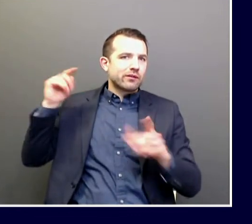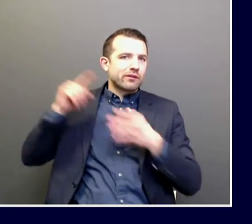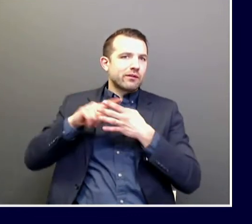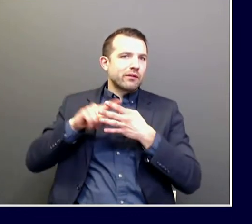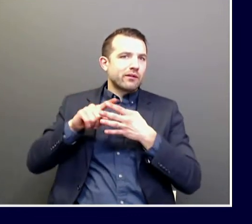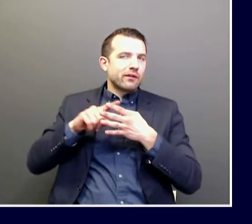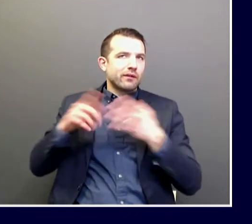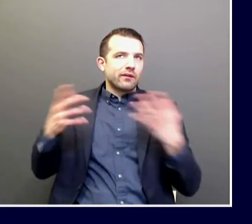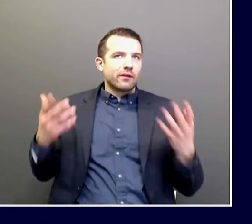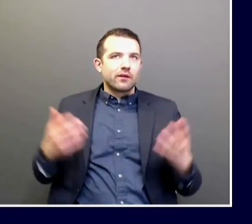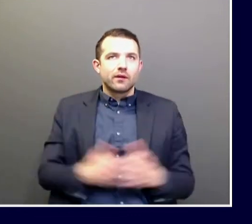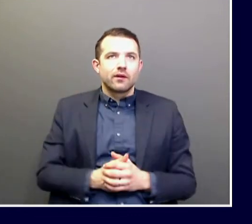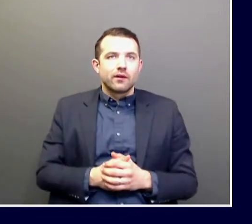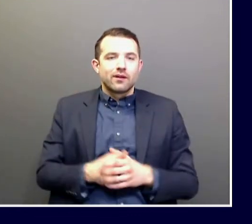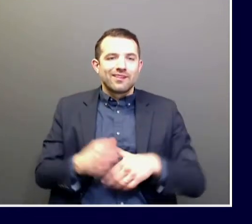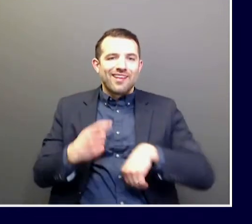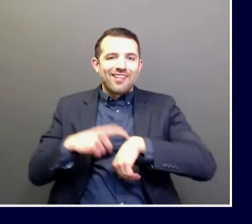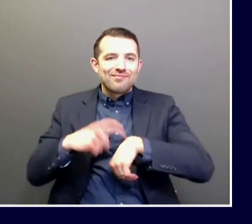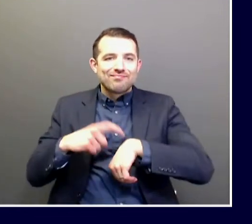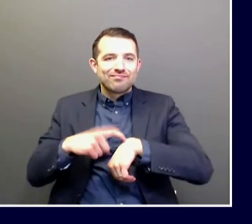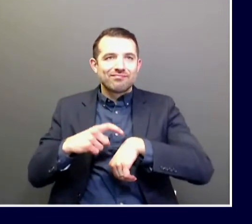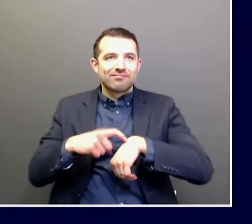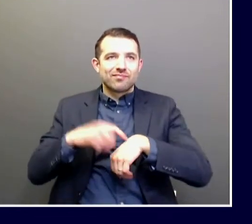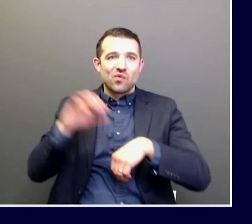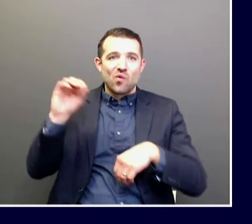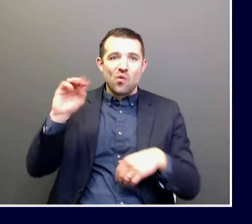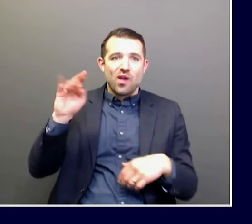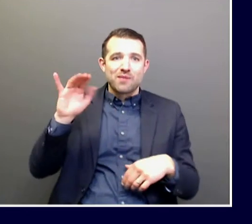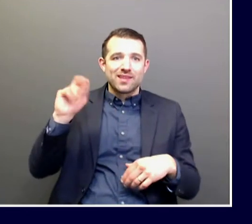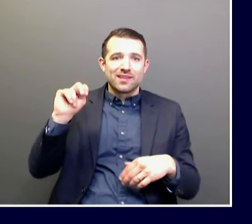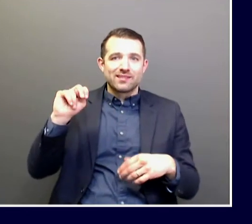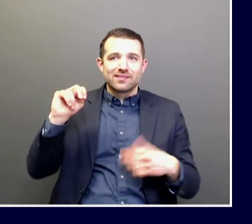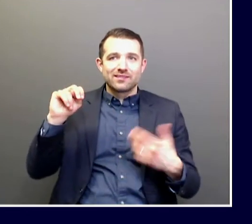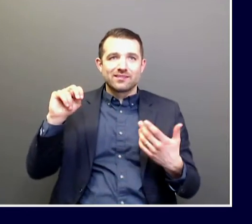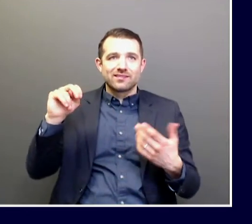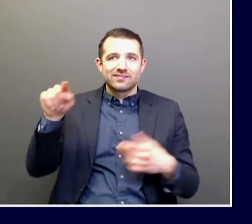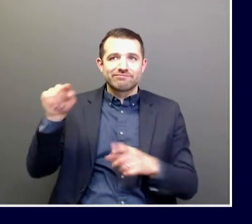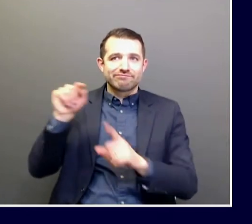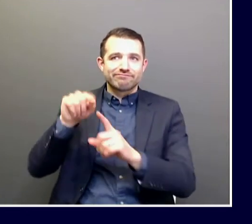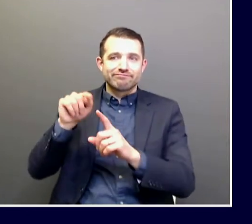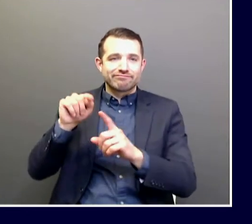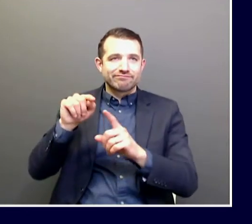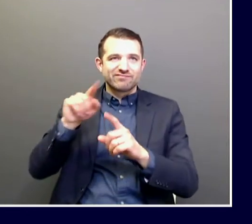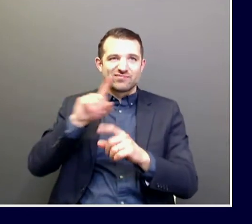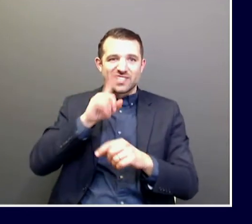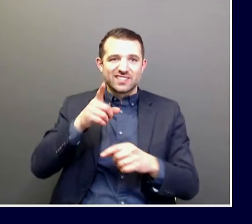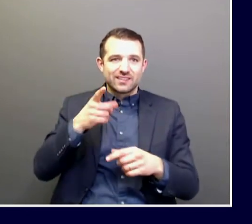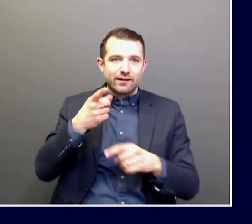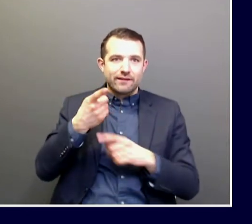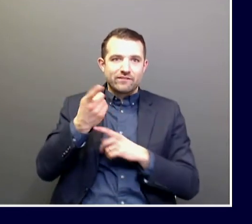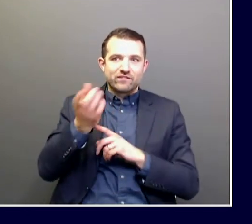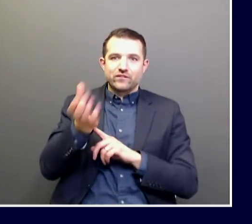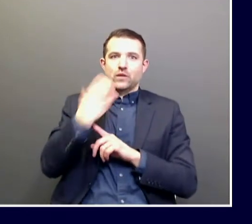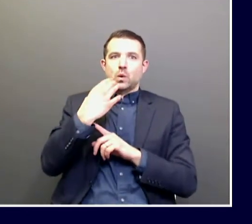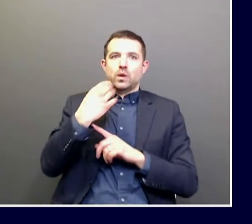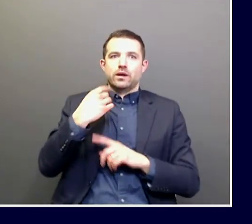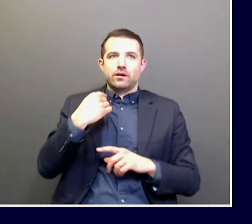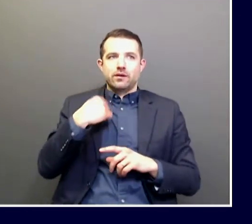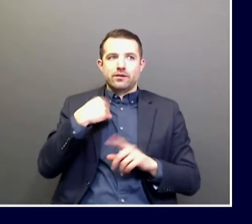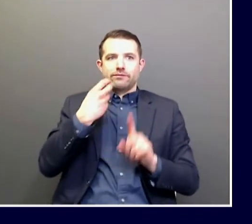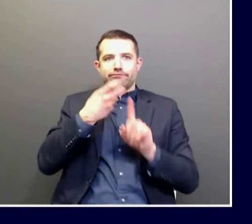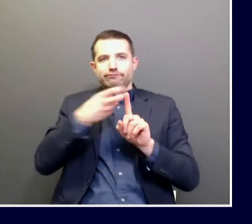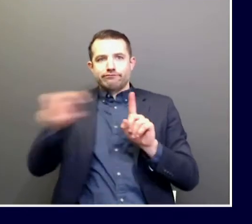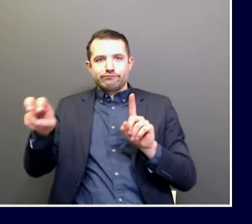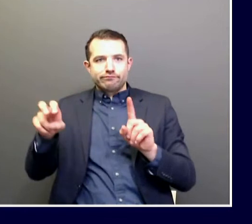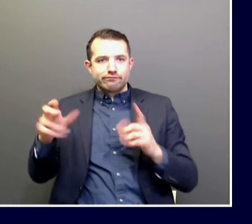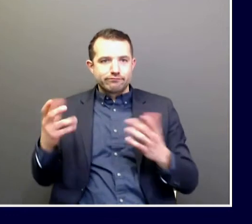timing, Joe, the Omicron variant is really what is driving this. We started having these discussions in earnest